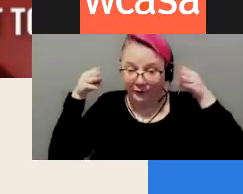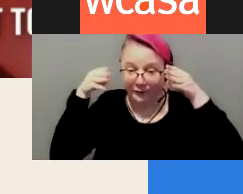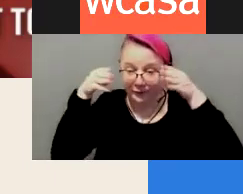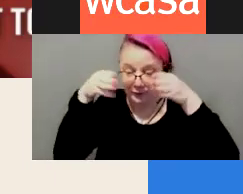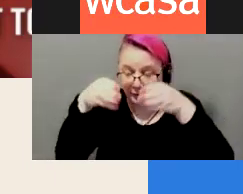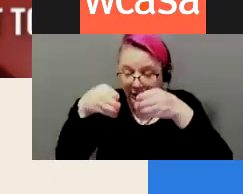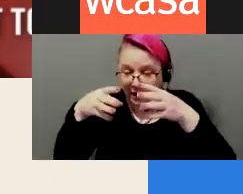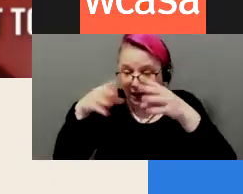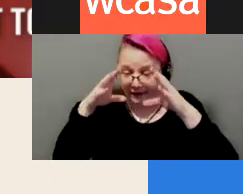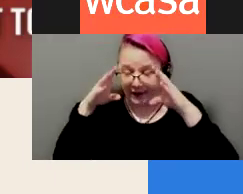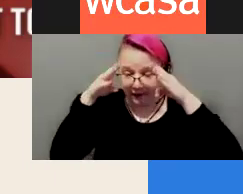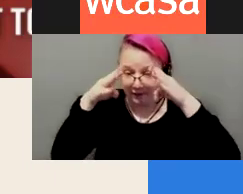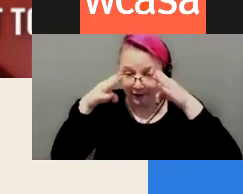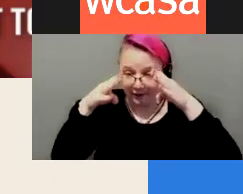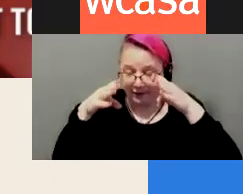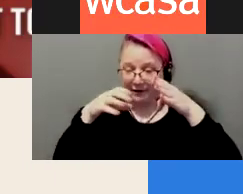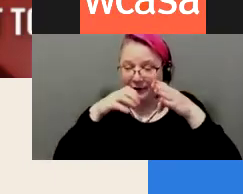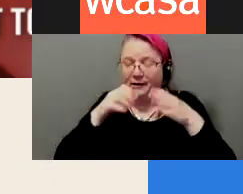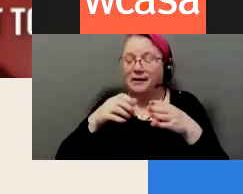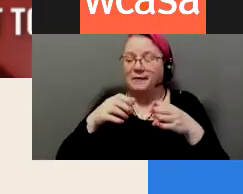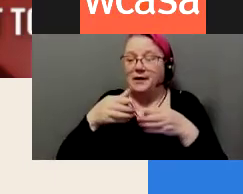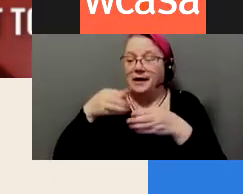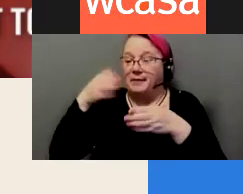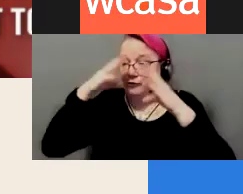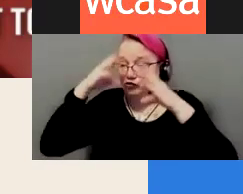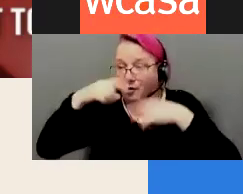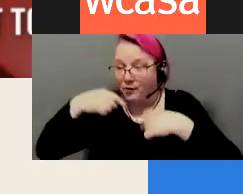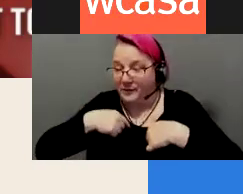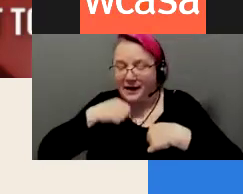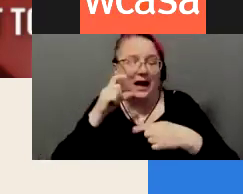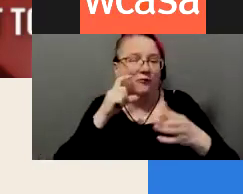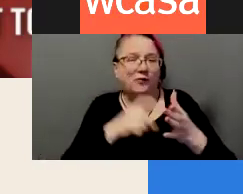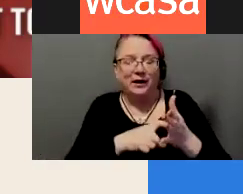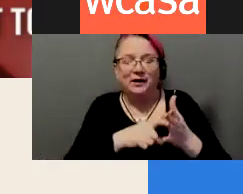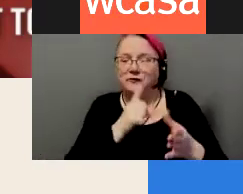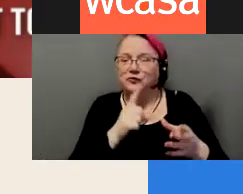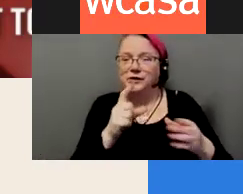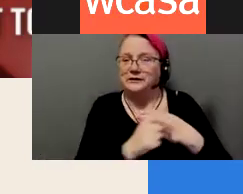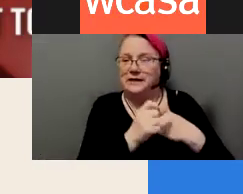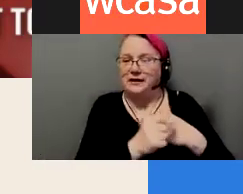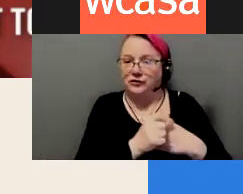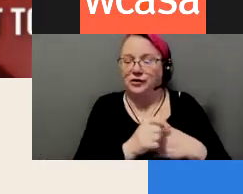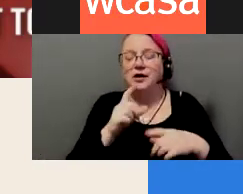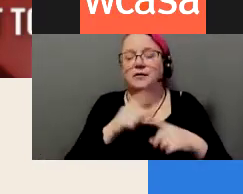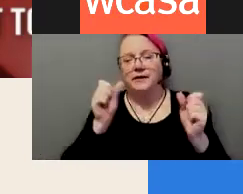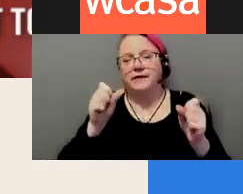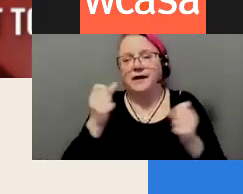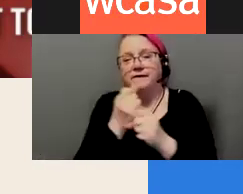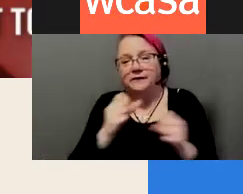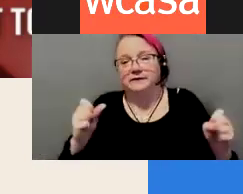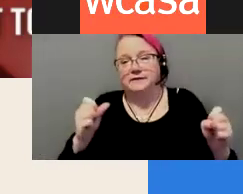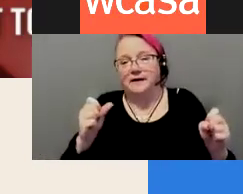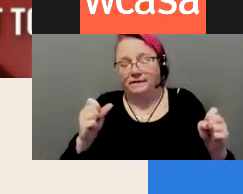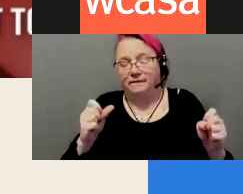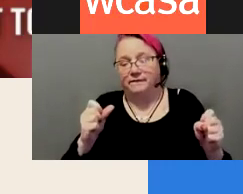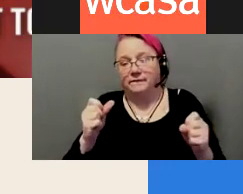consequences, not recognizing that real danger. So survivors should know that they can seek help or that they can feel safe seeking help.